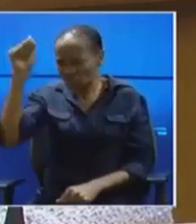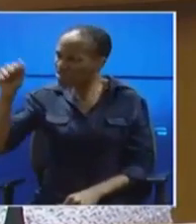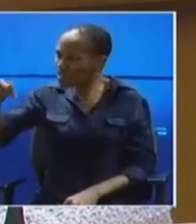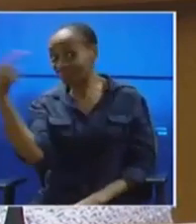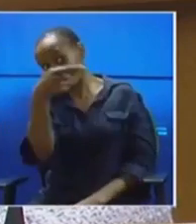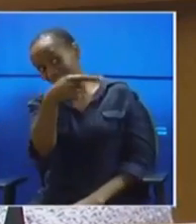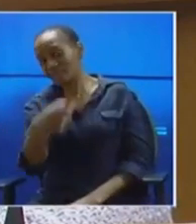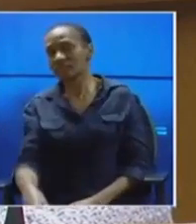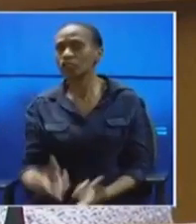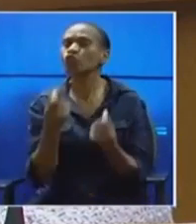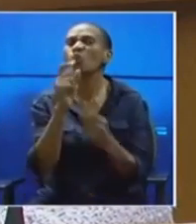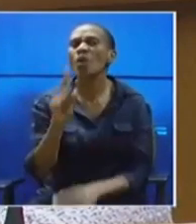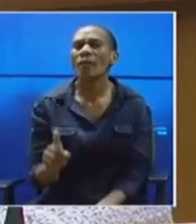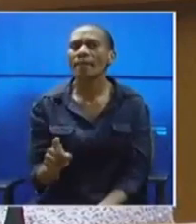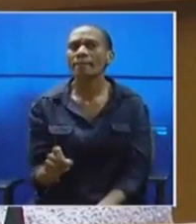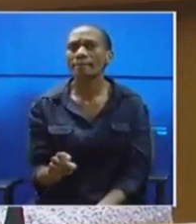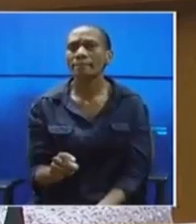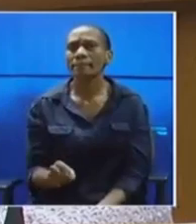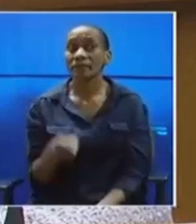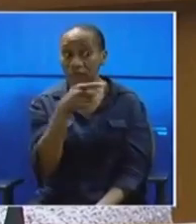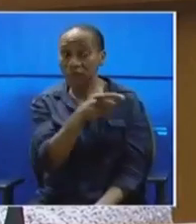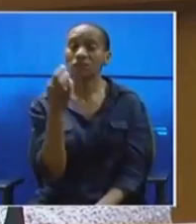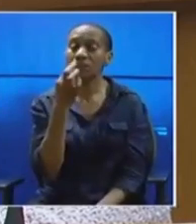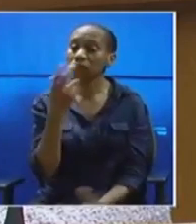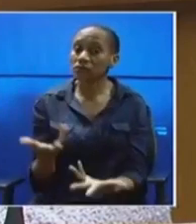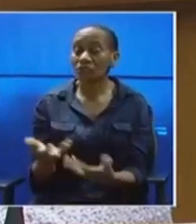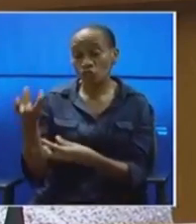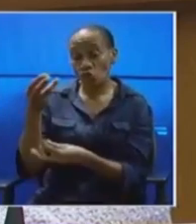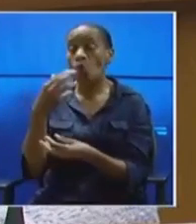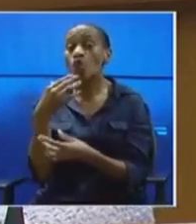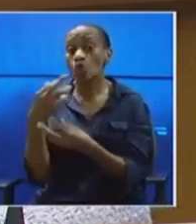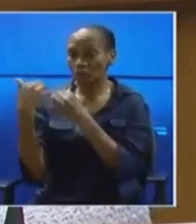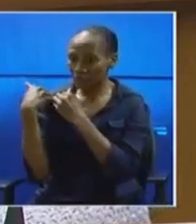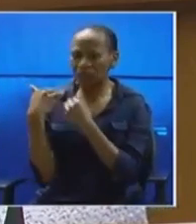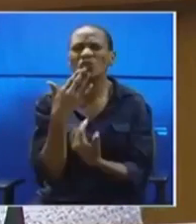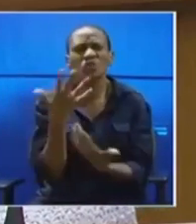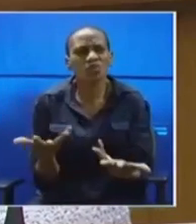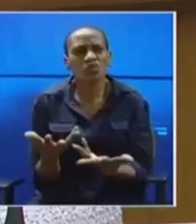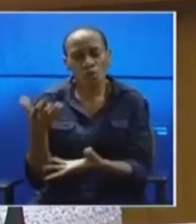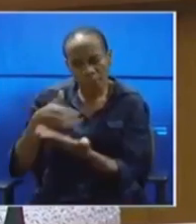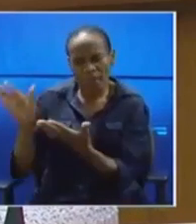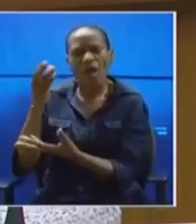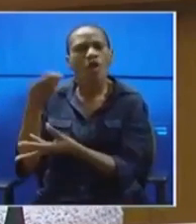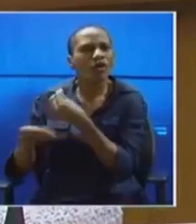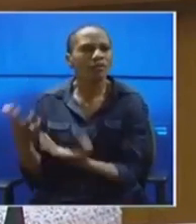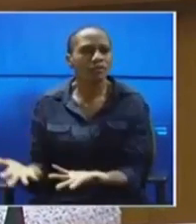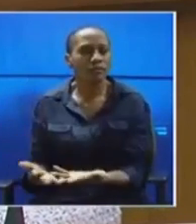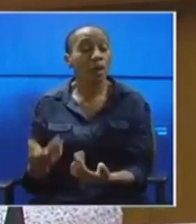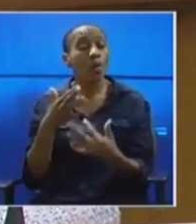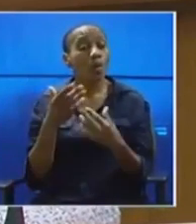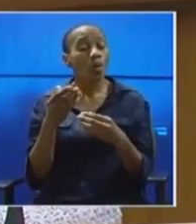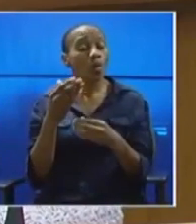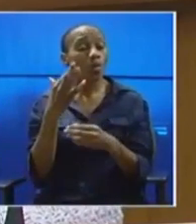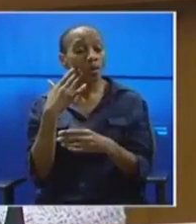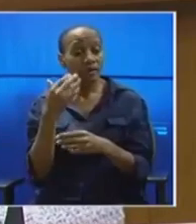will be doing to hold those in his party accountable for corruption. During the Jacob Zuma presidency, Mr. Jacob